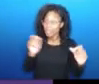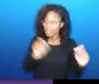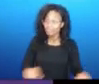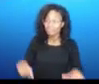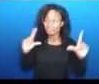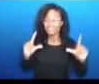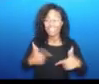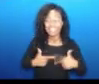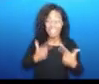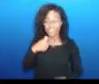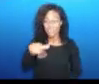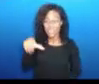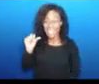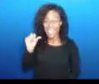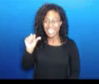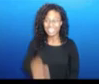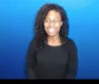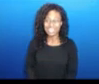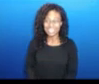Q&A.